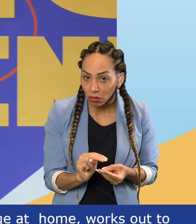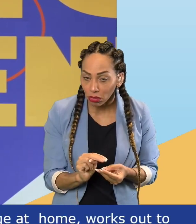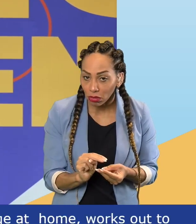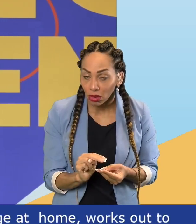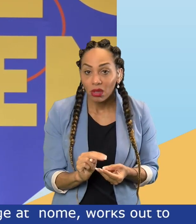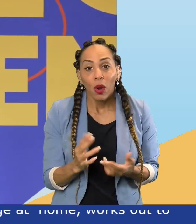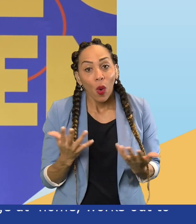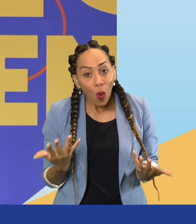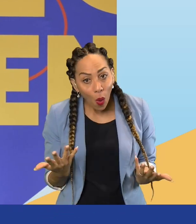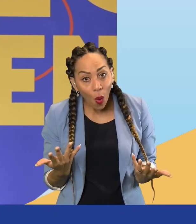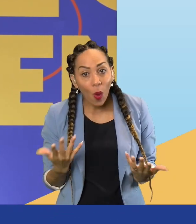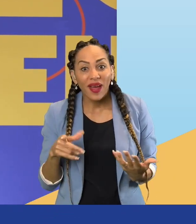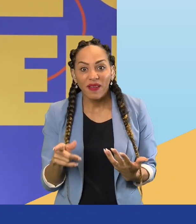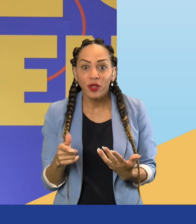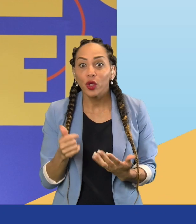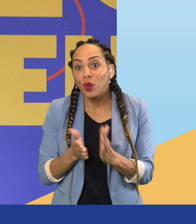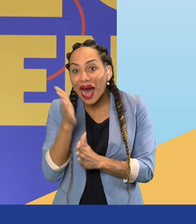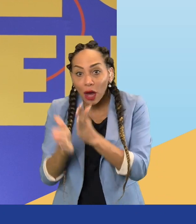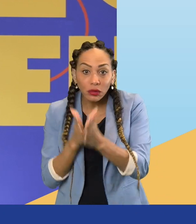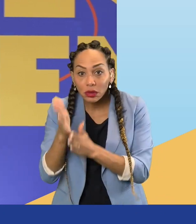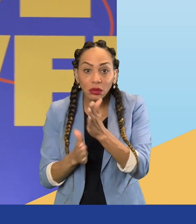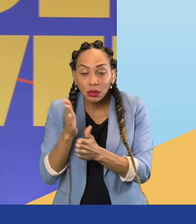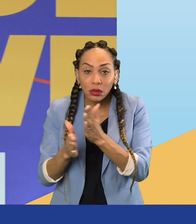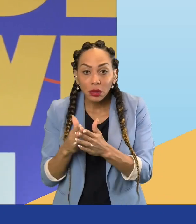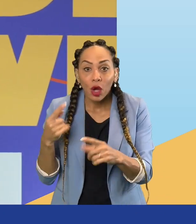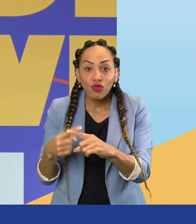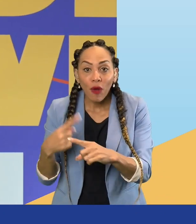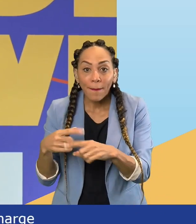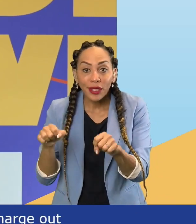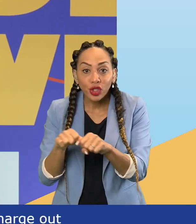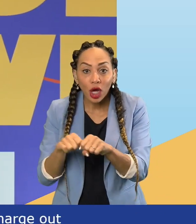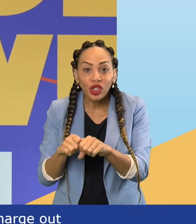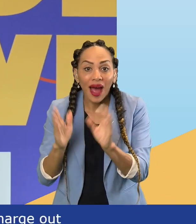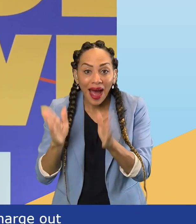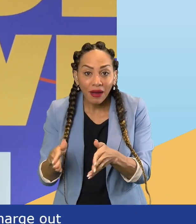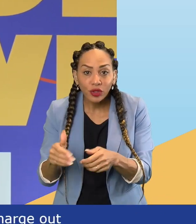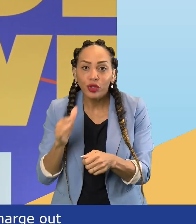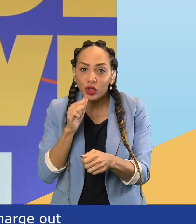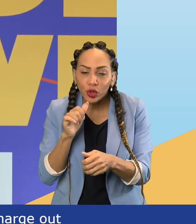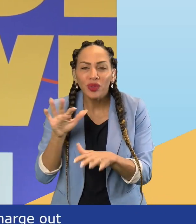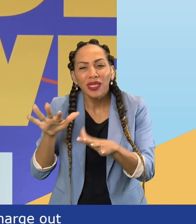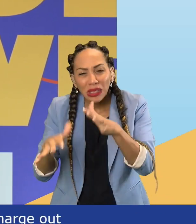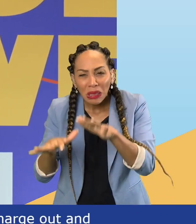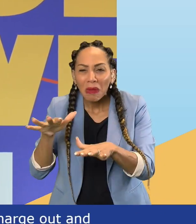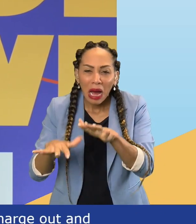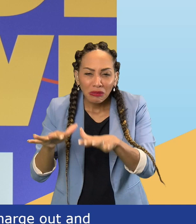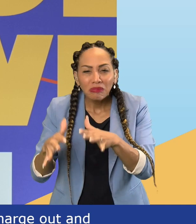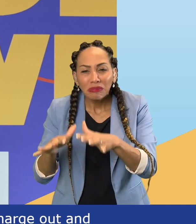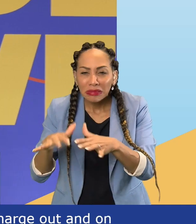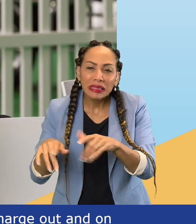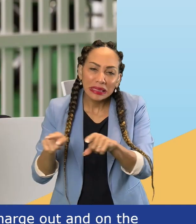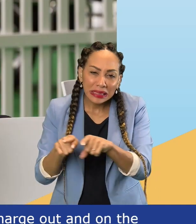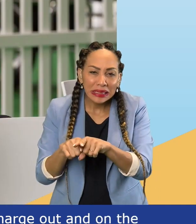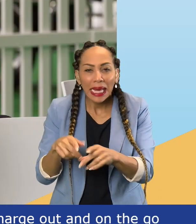go at rapid chargers, you'll probably find that the cost is more comparable to running a petrol car, so around about 20, maybe 23,